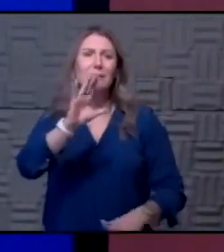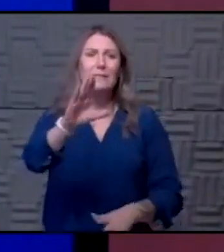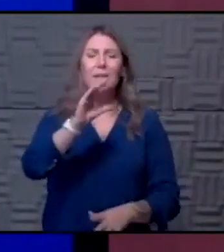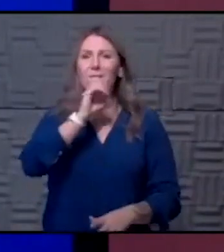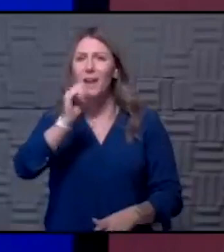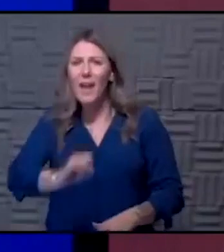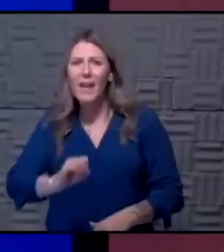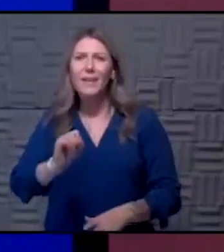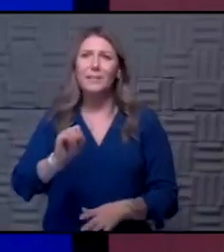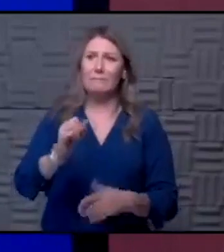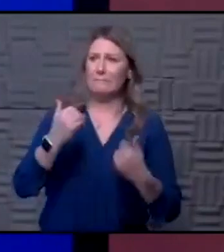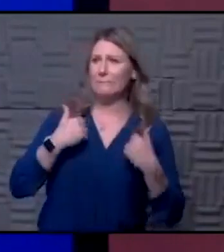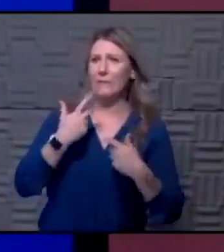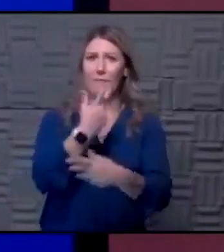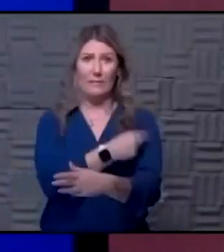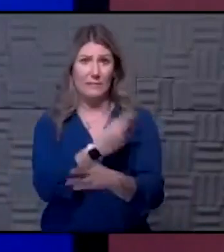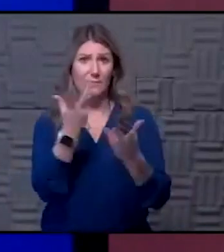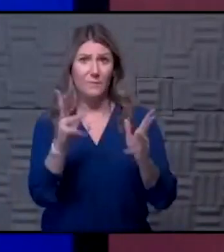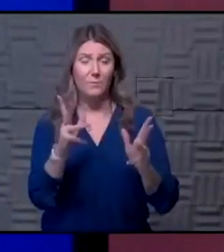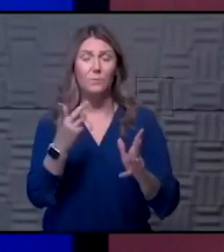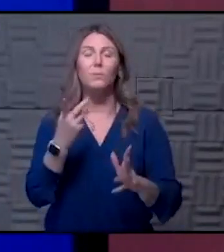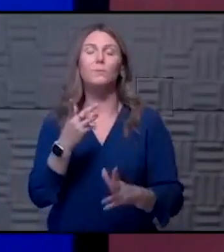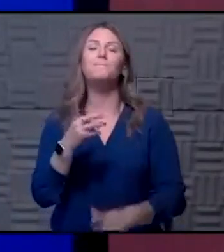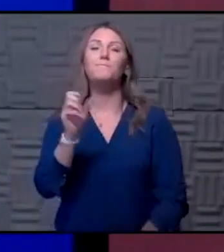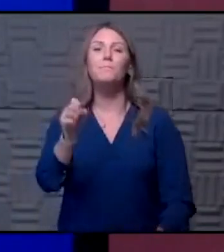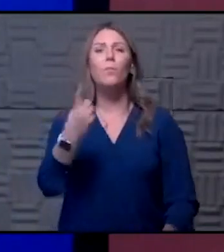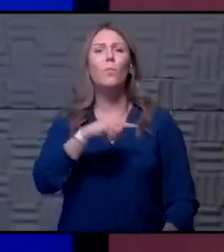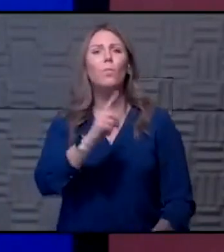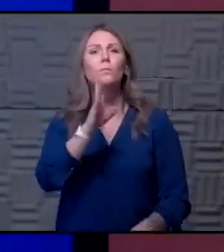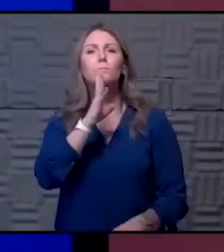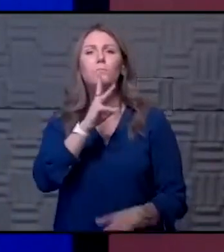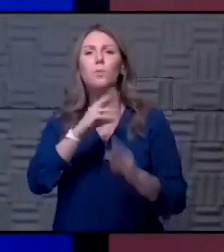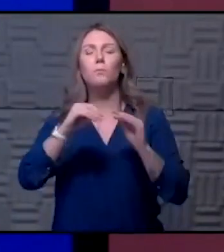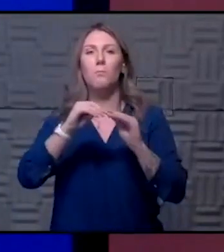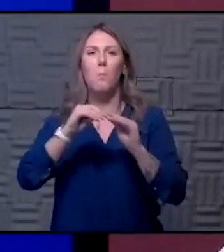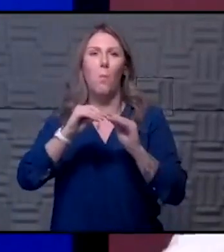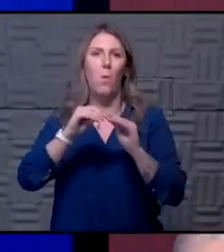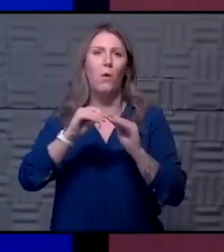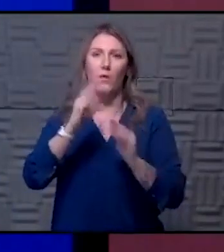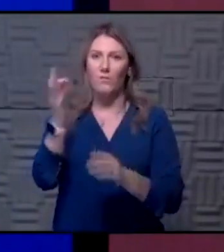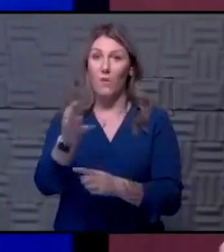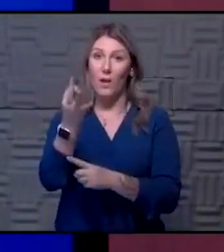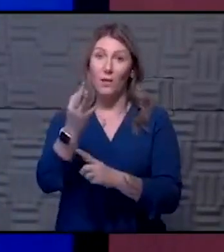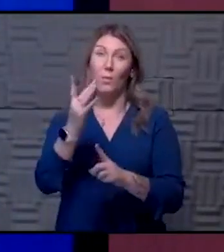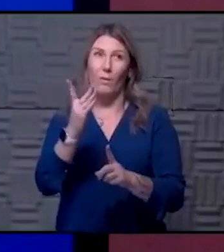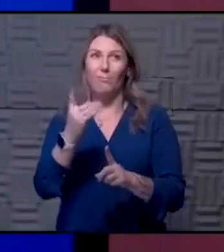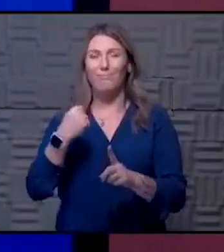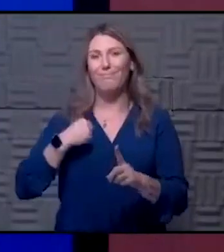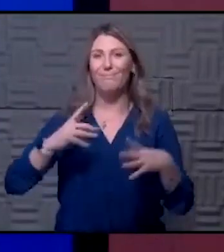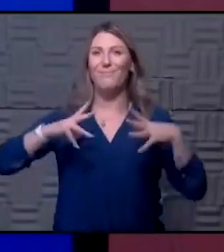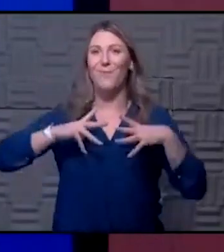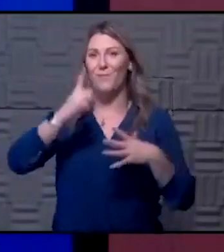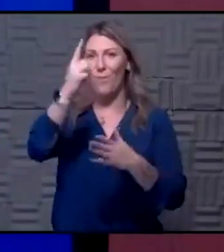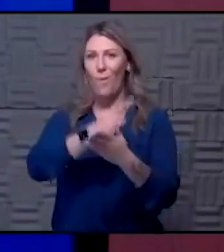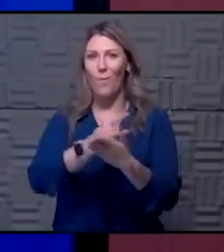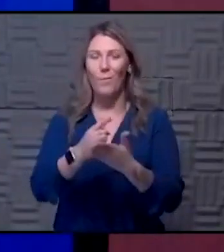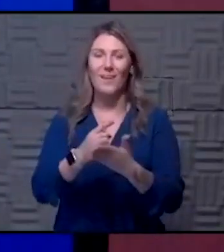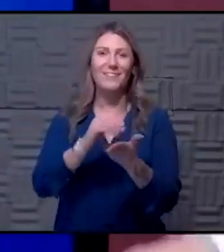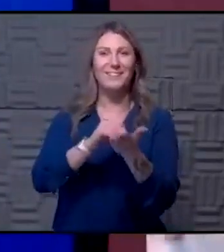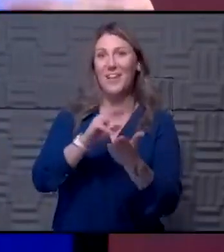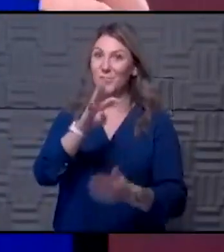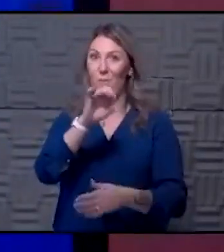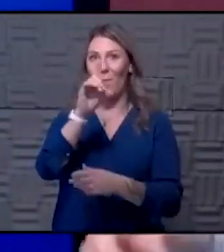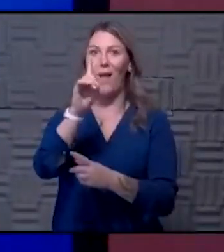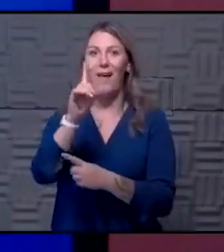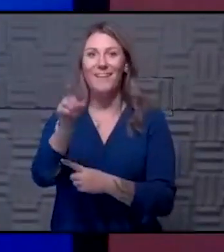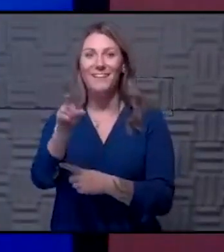Yeah, you bet. And we could talk more about that probably on Friday, especially. Actually, I'll be out for about a week, and Dr. Wild will be here. He loves some of that data.